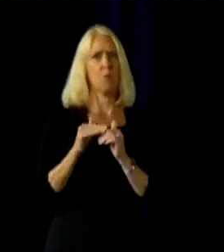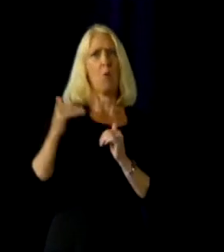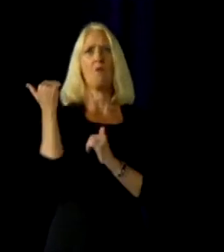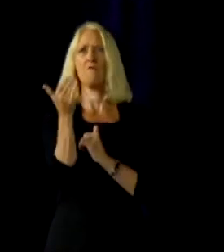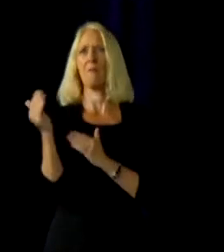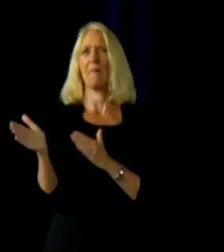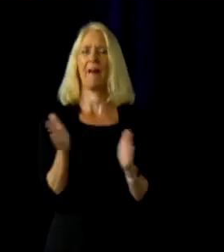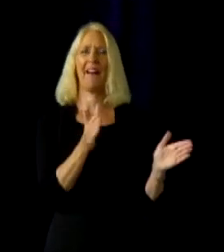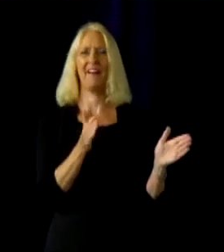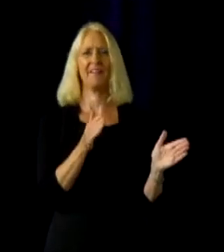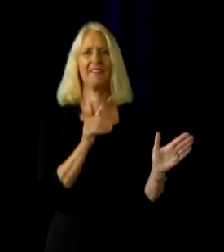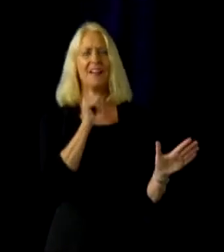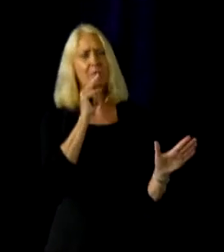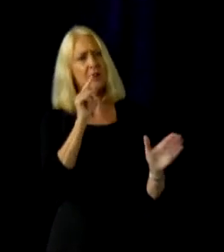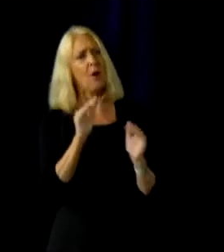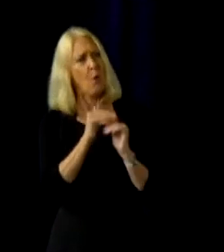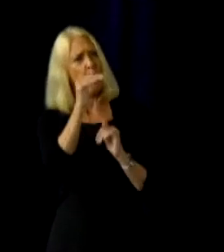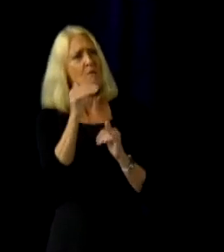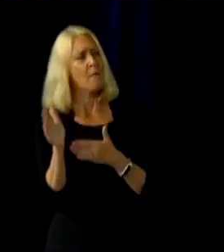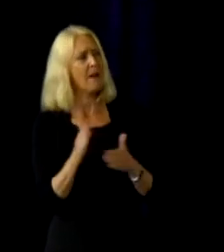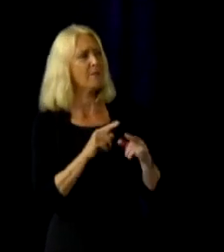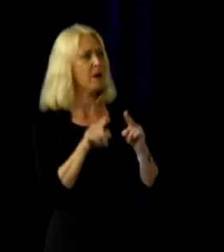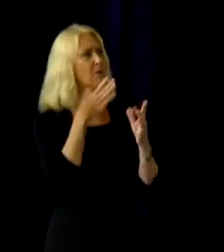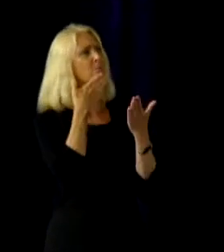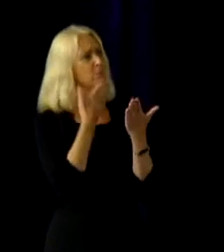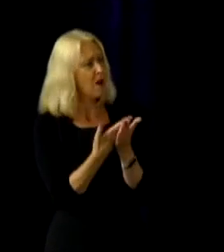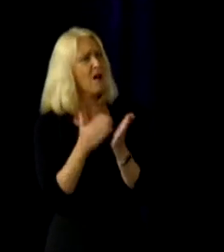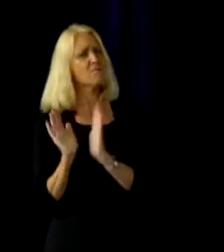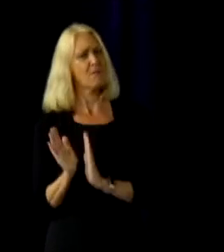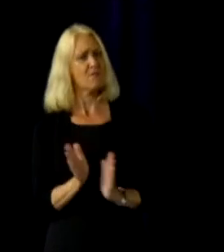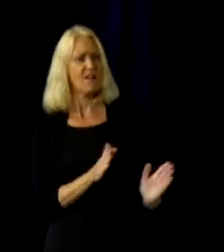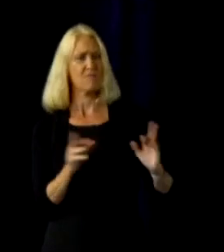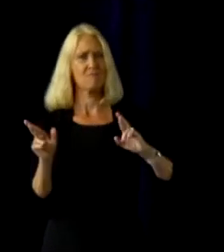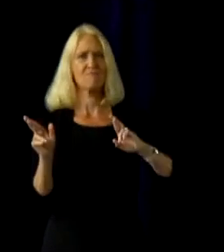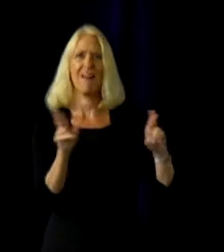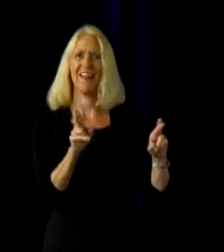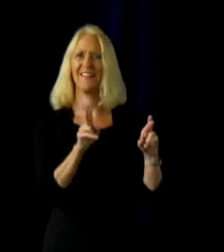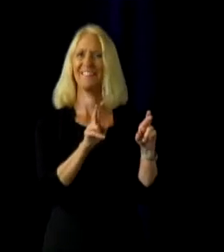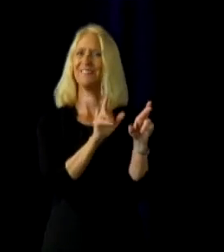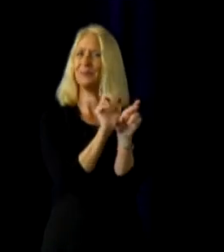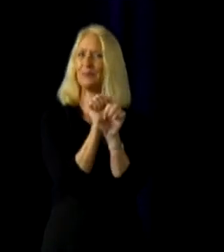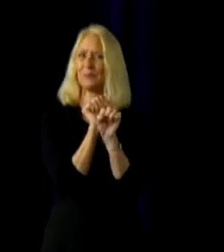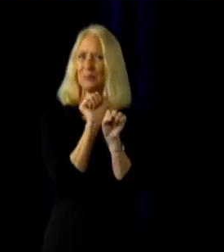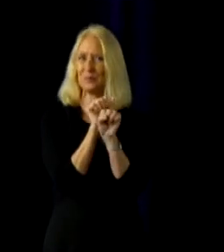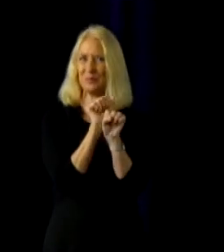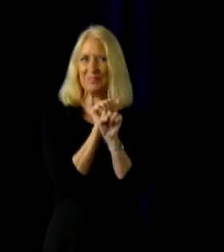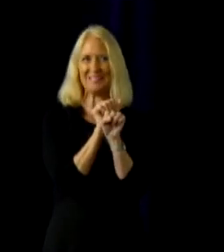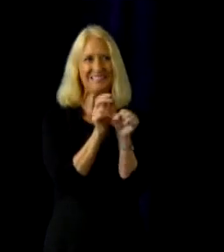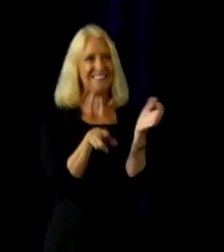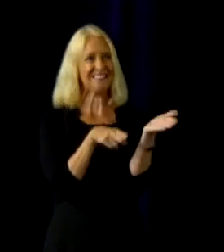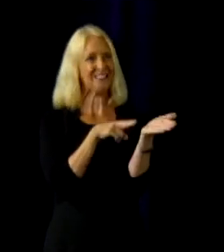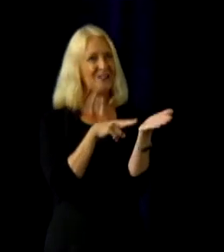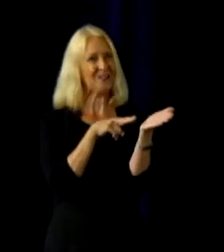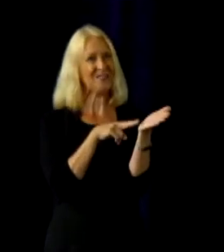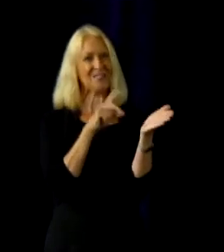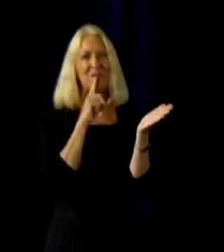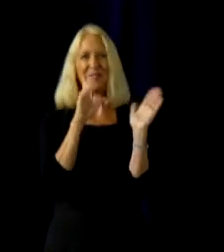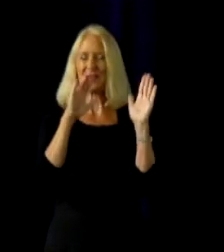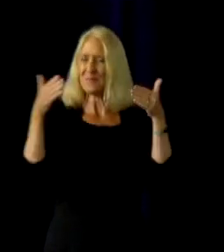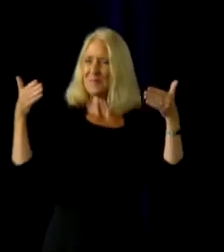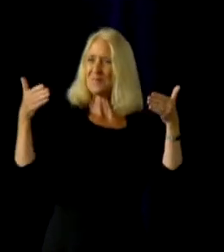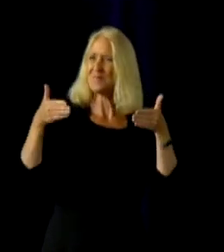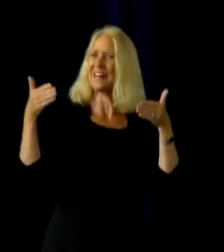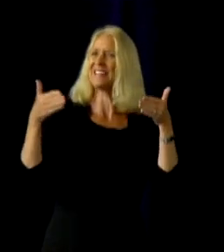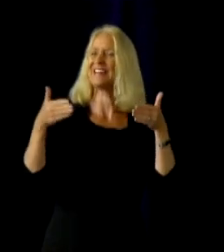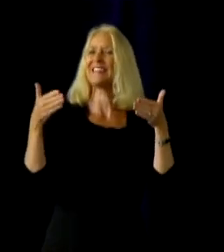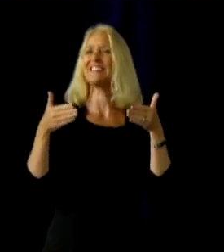only overprepared, but well prepared to enter into the workforce, to pay attention to patient safety, serve on